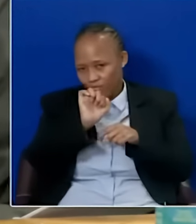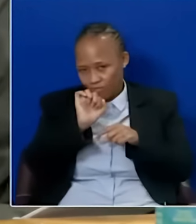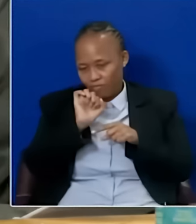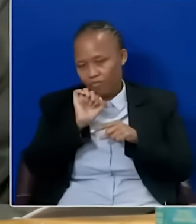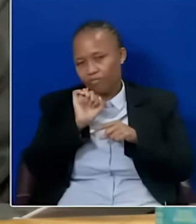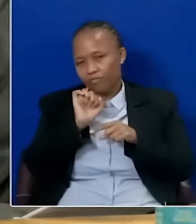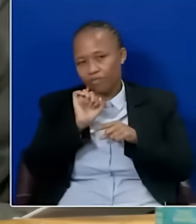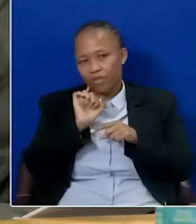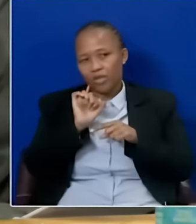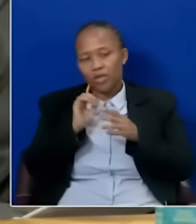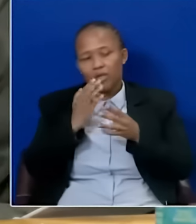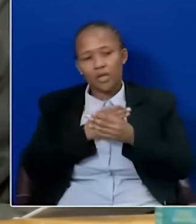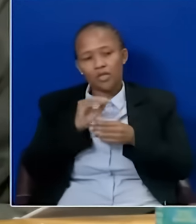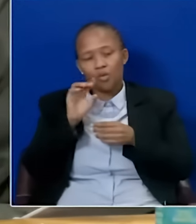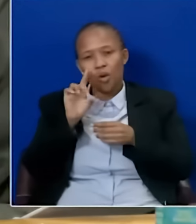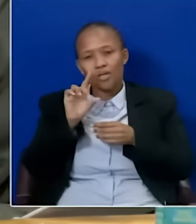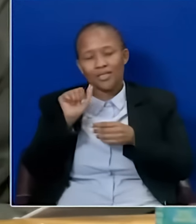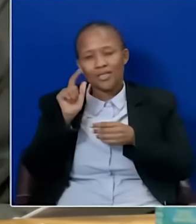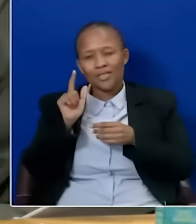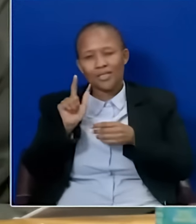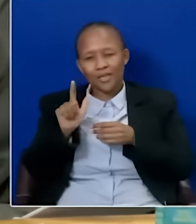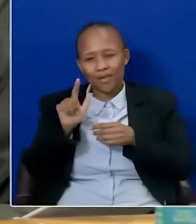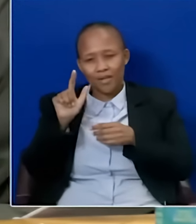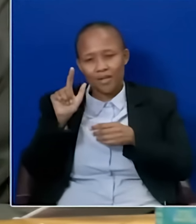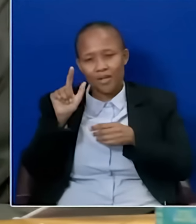167 of 8 of 22.